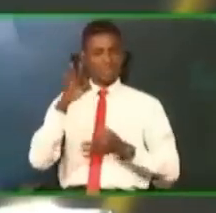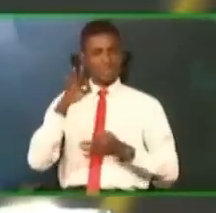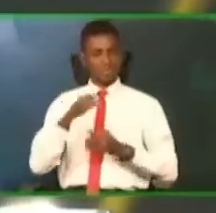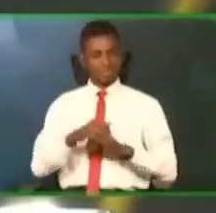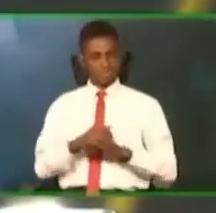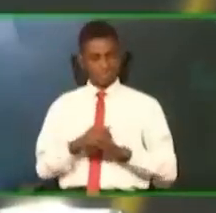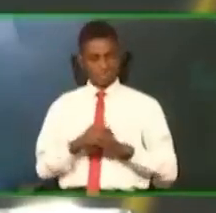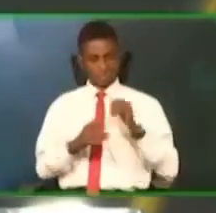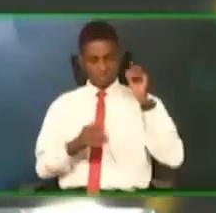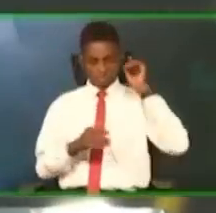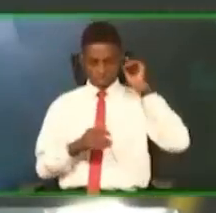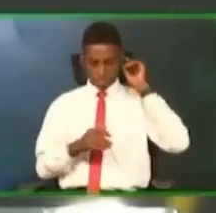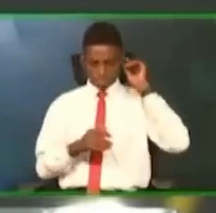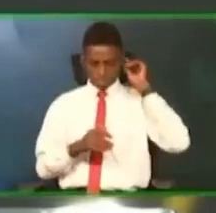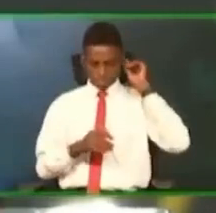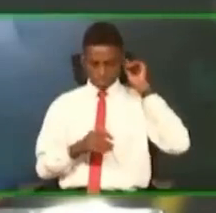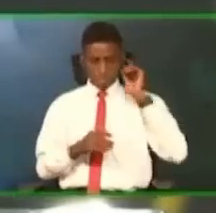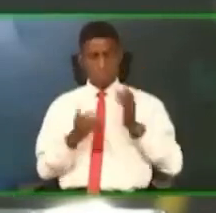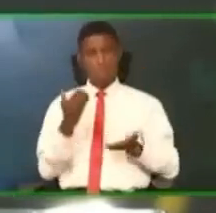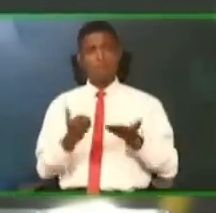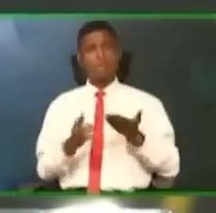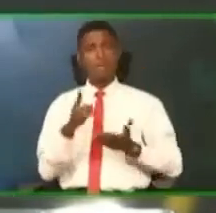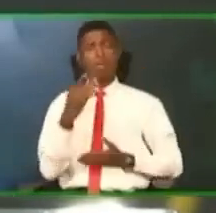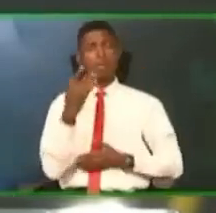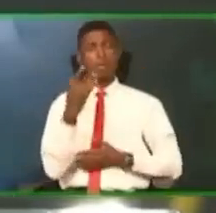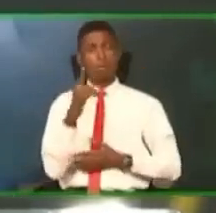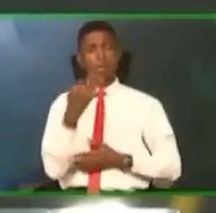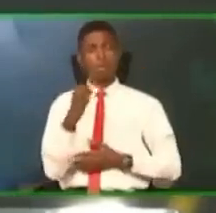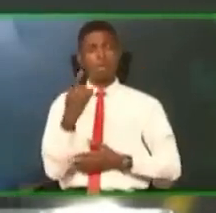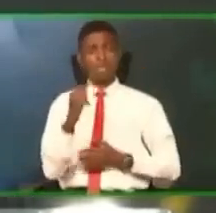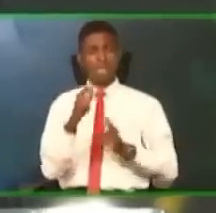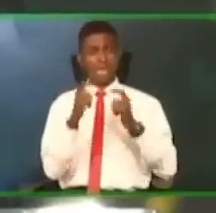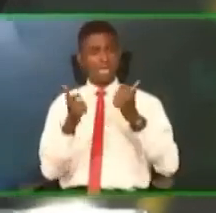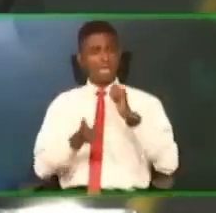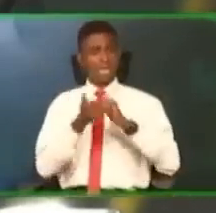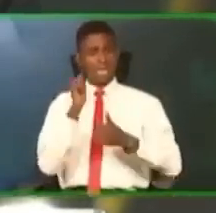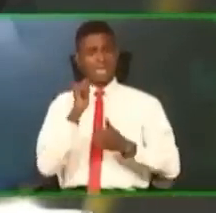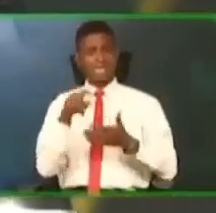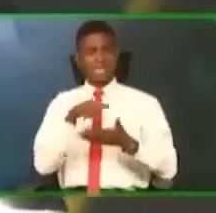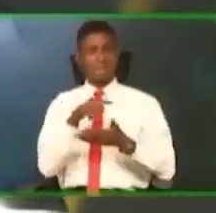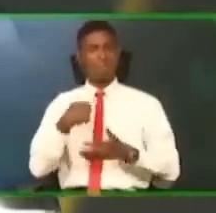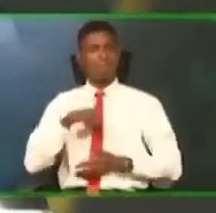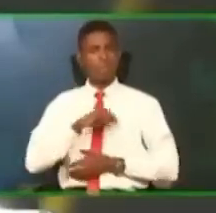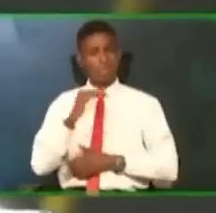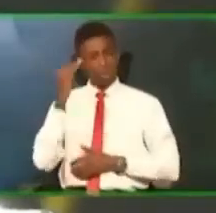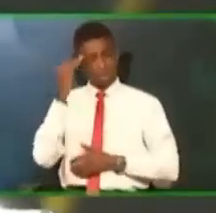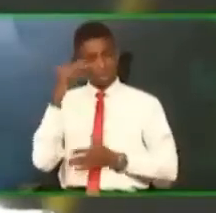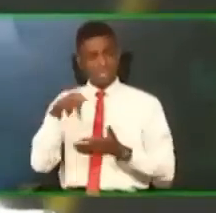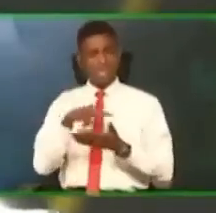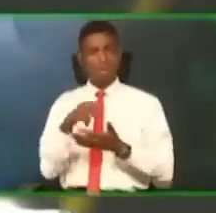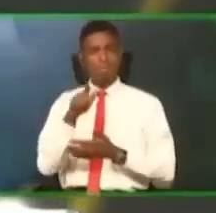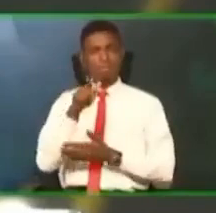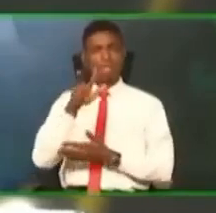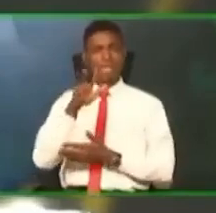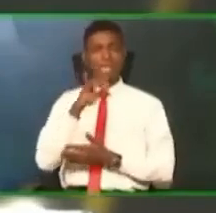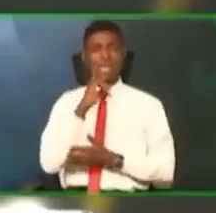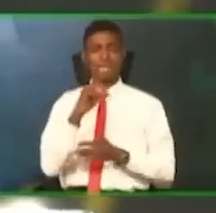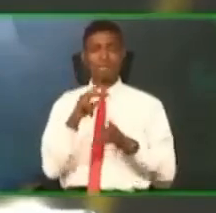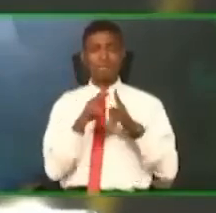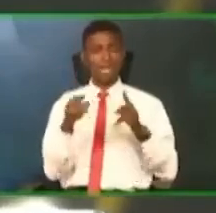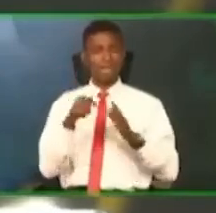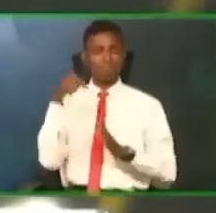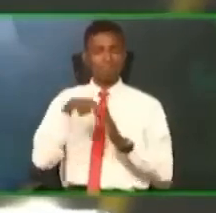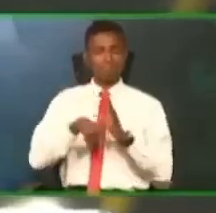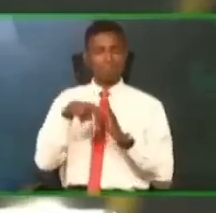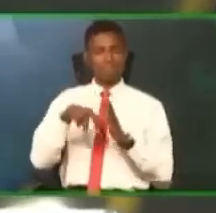Probably one of the greatest psalms that we know, Psalm 23, is a very profound psalm of